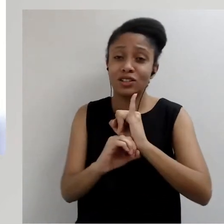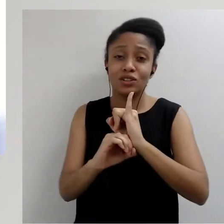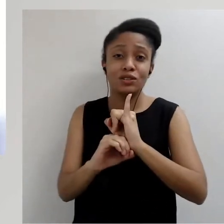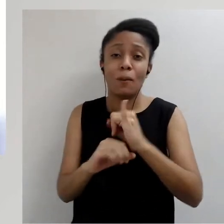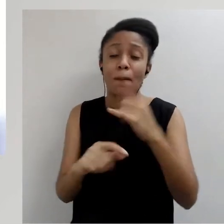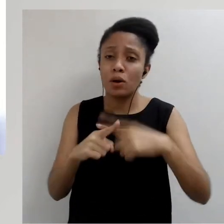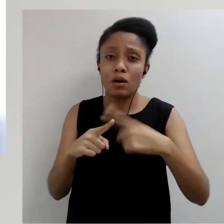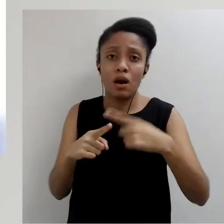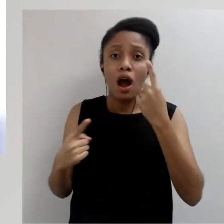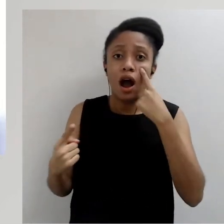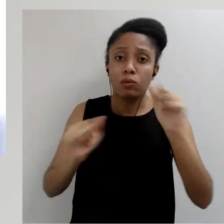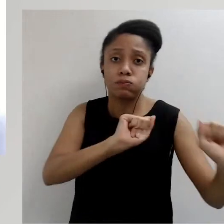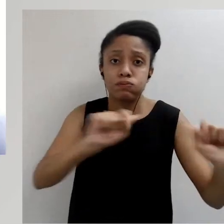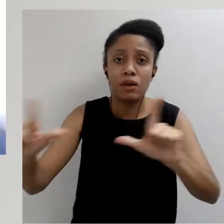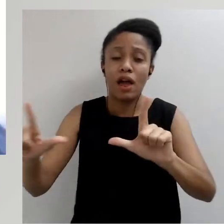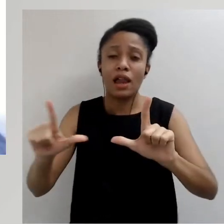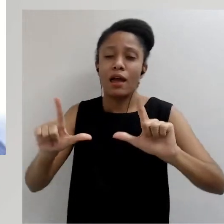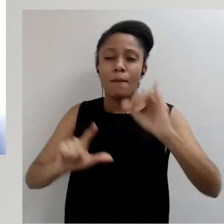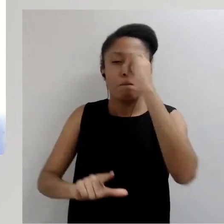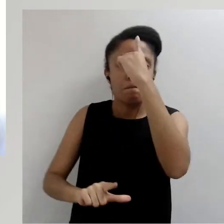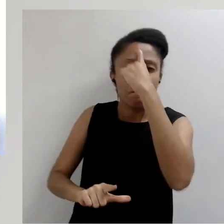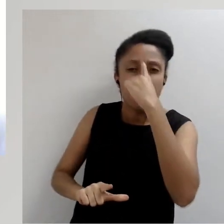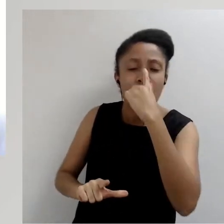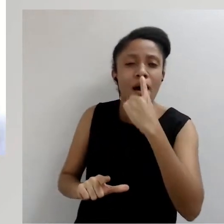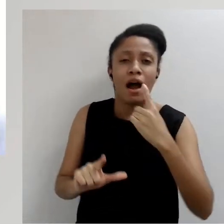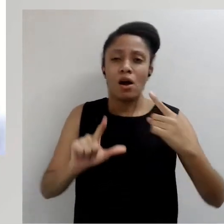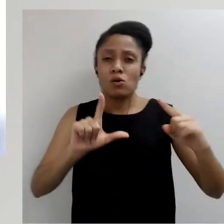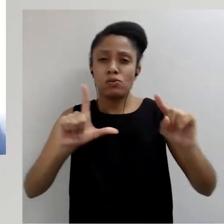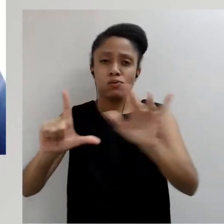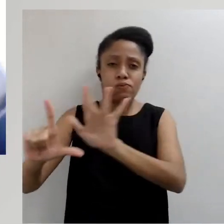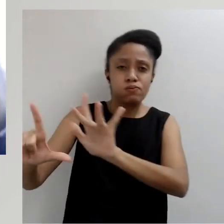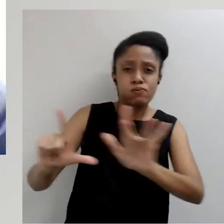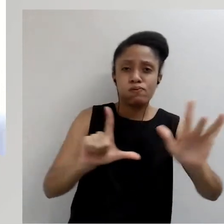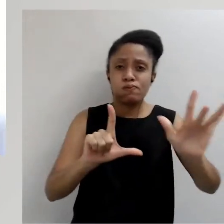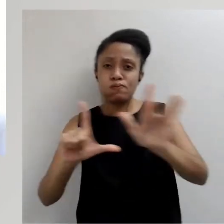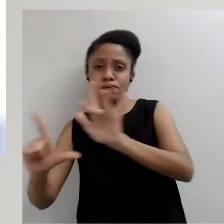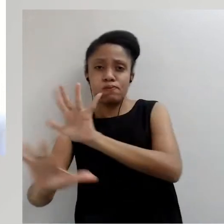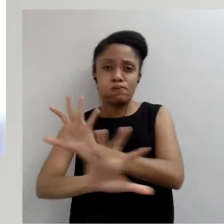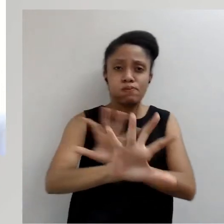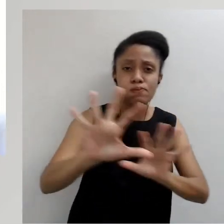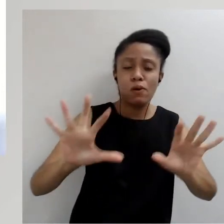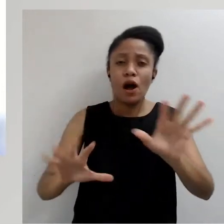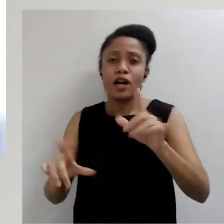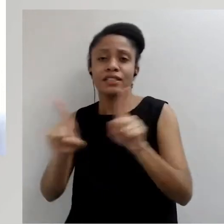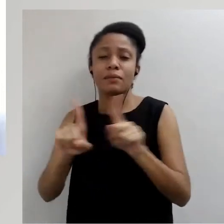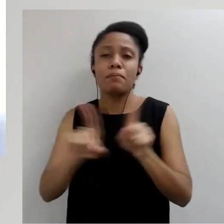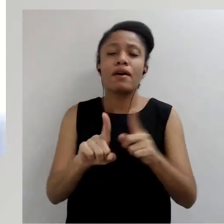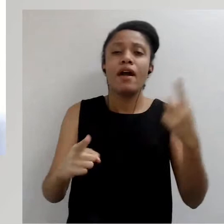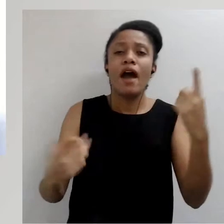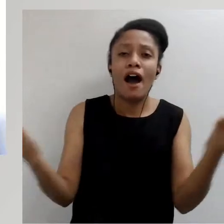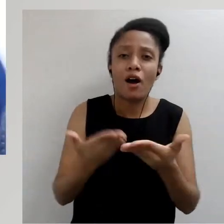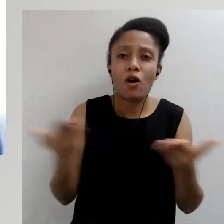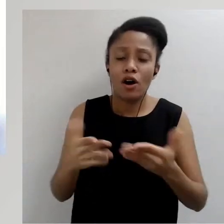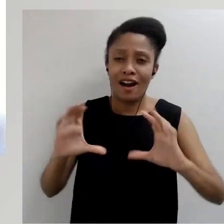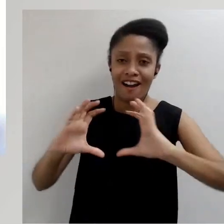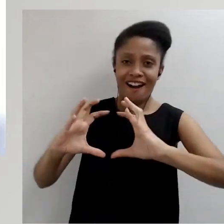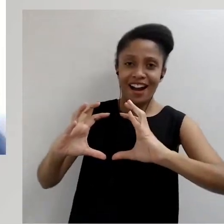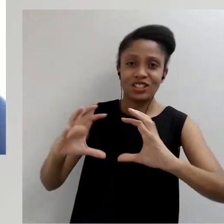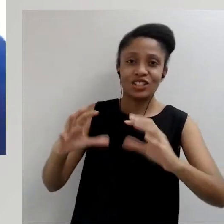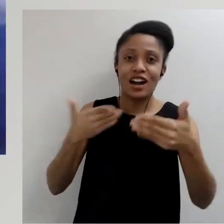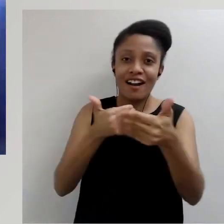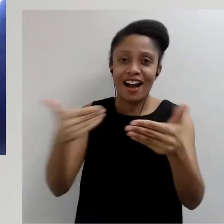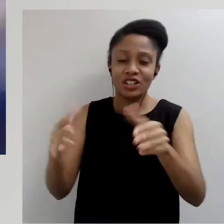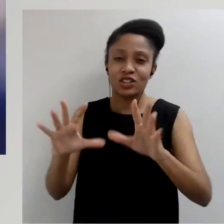everything digitally, based on the images that move and sending to